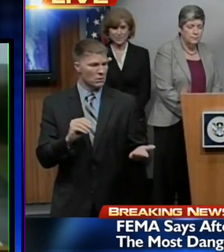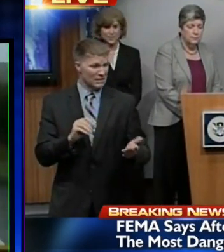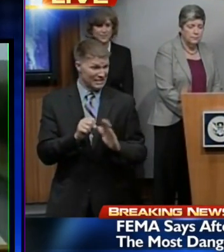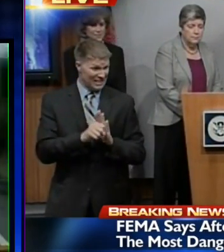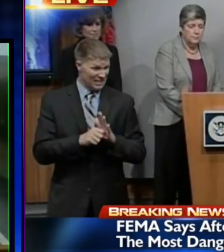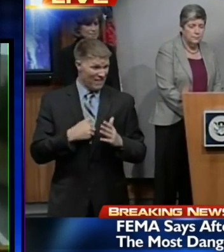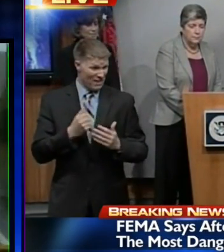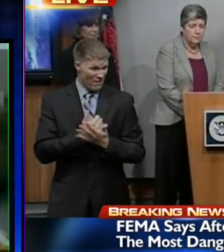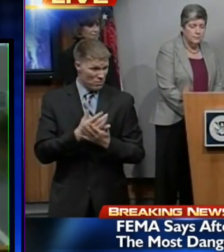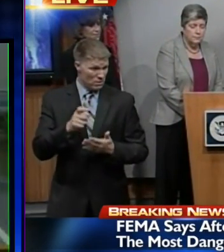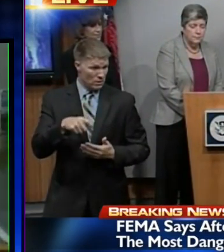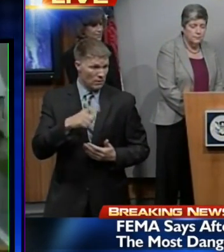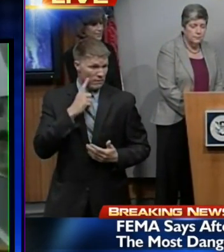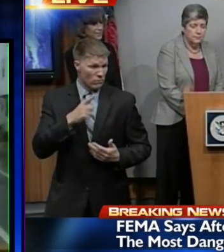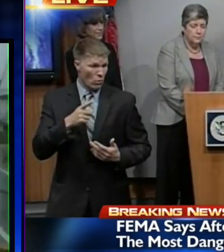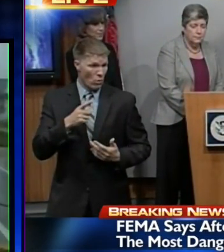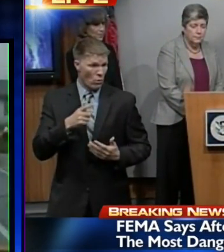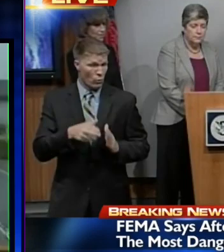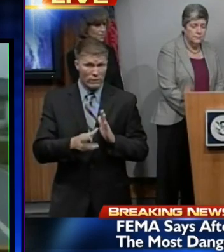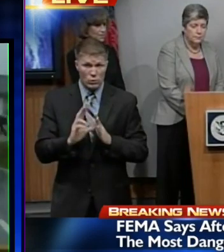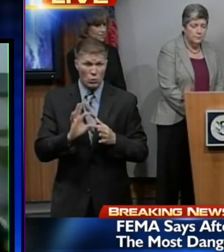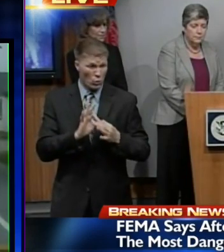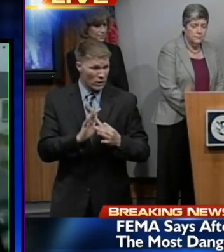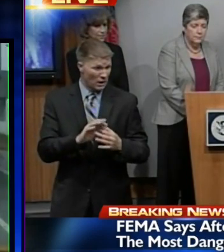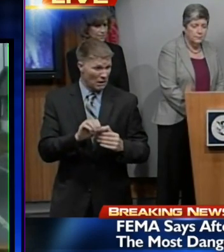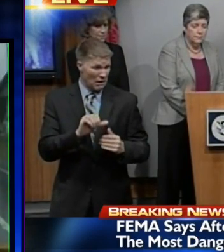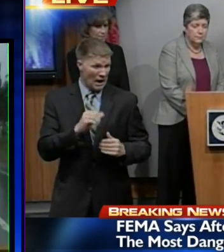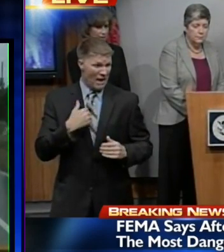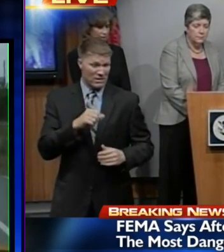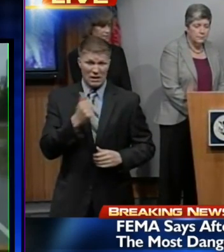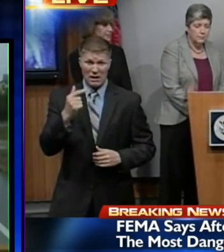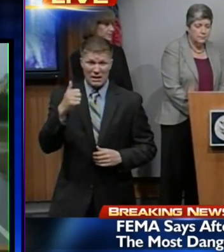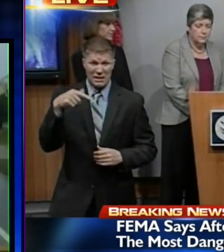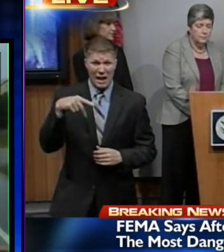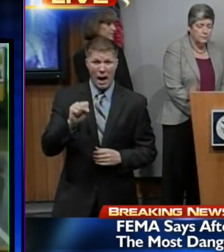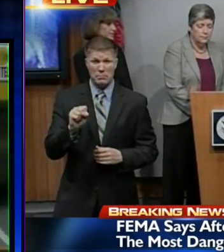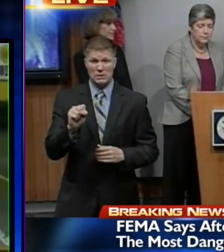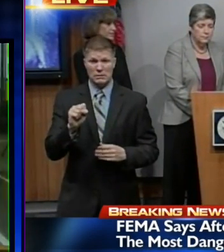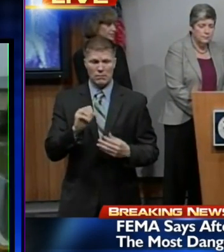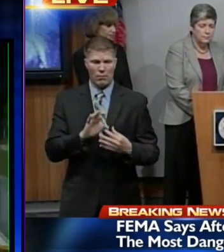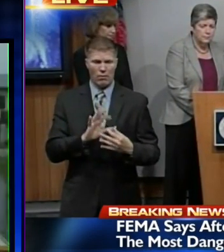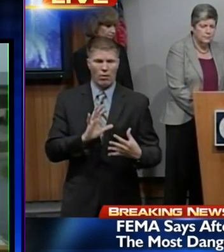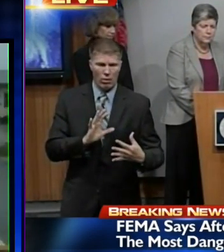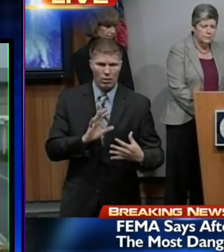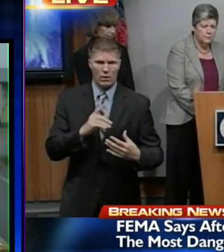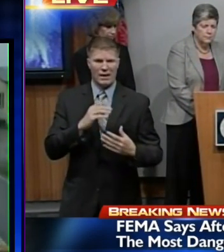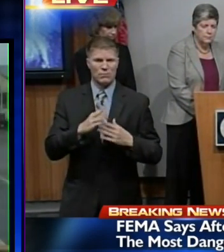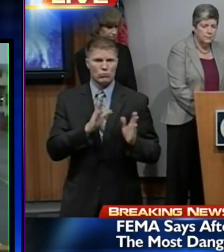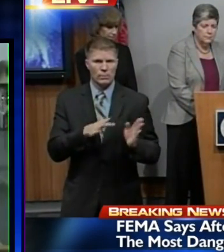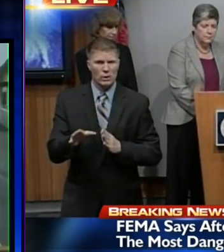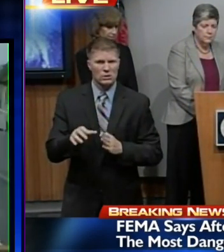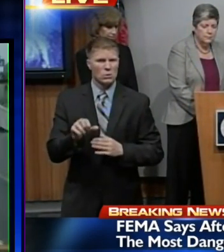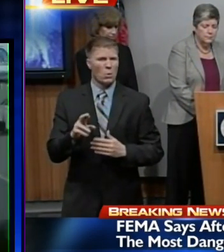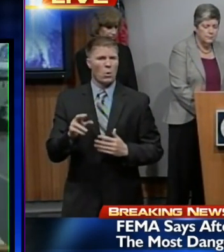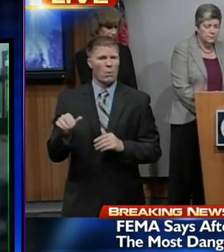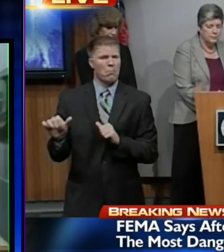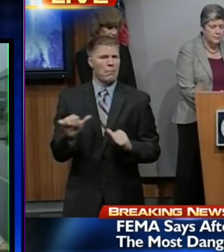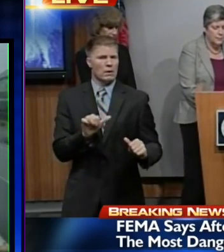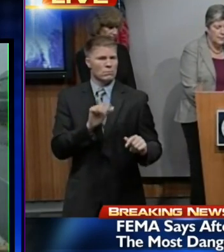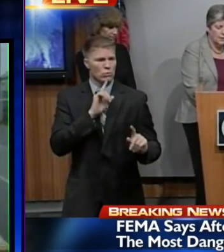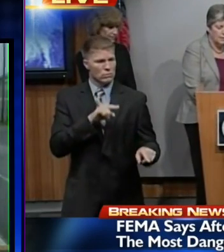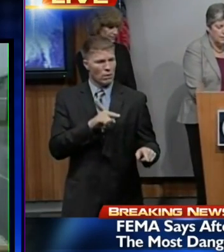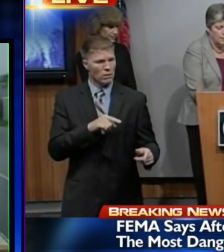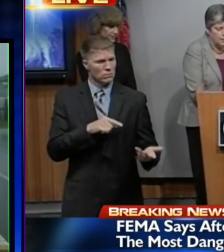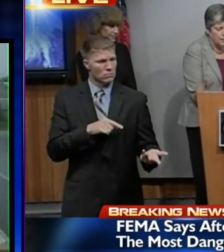in reviewing and coordinating with them, have you seen any gaps in preparations or in possible